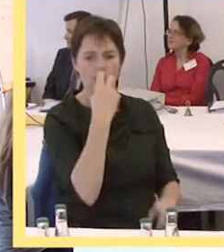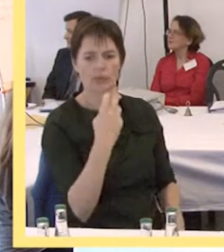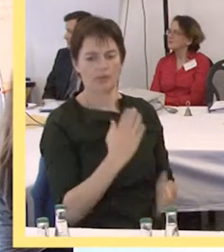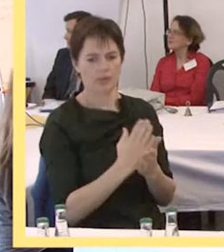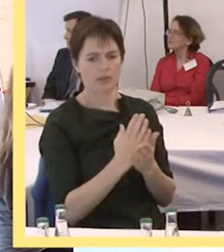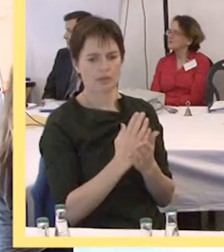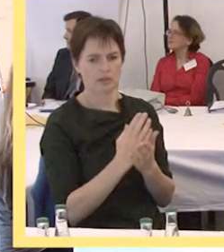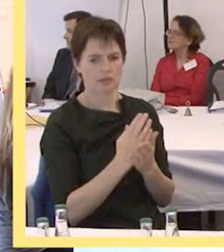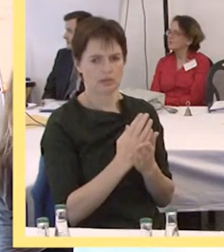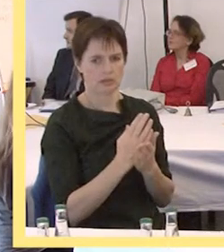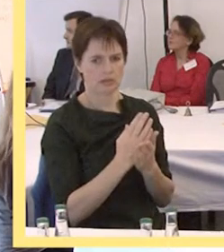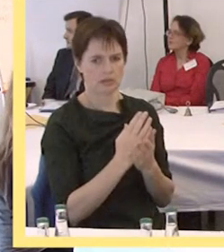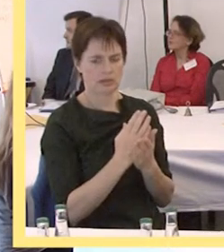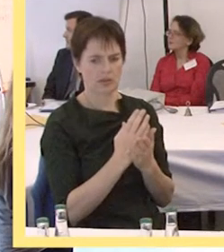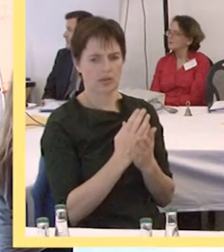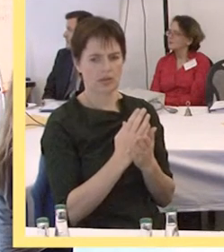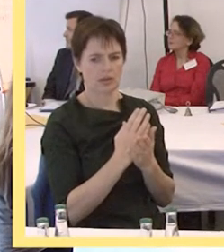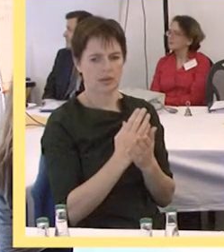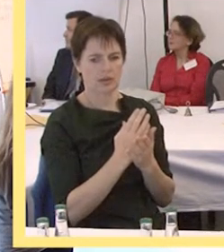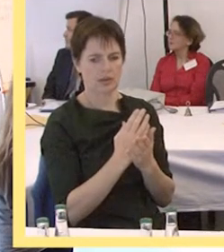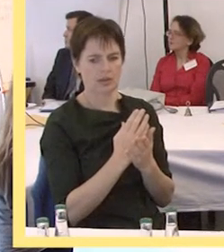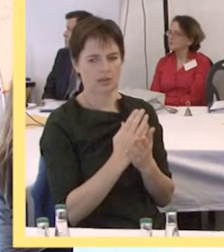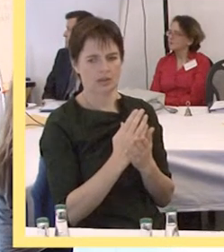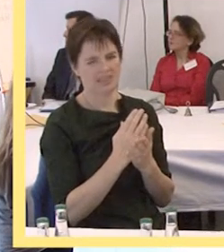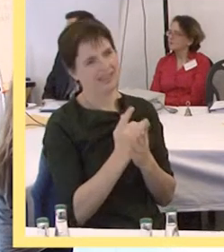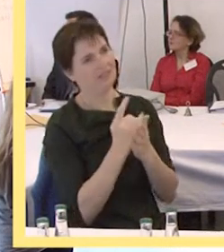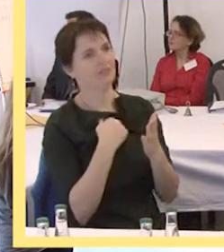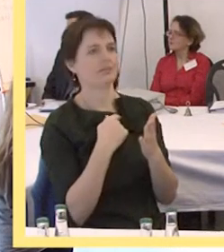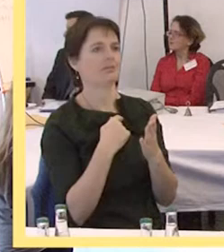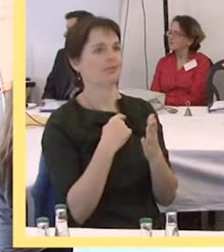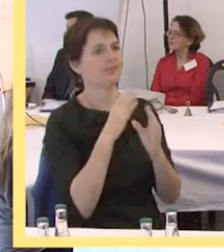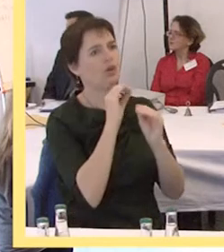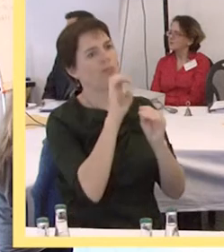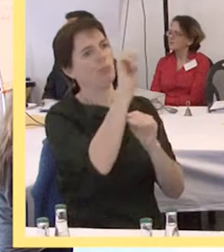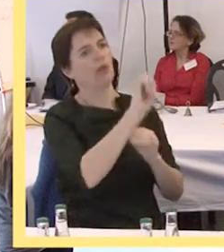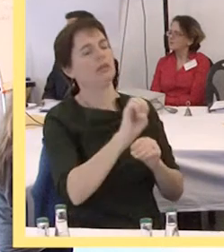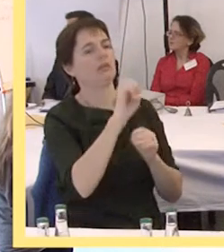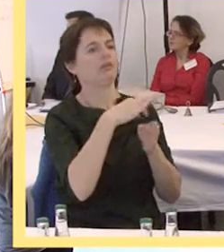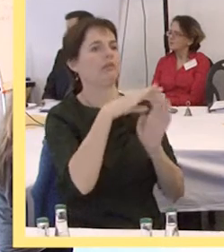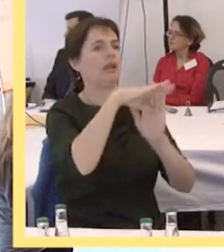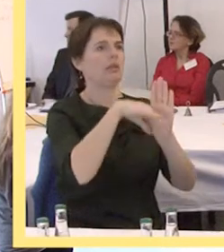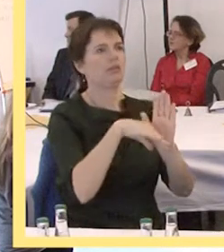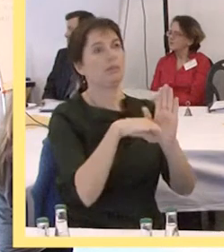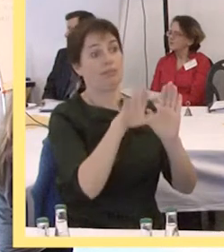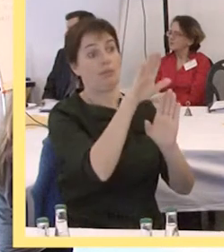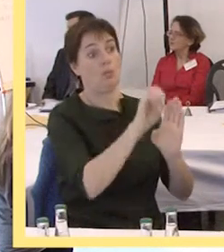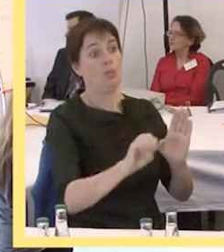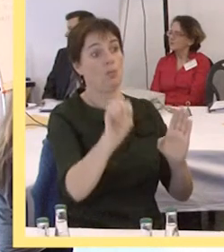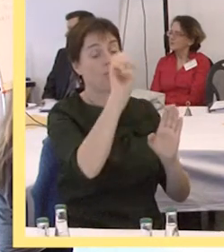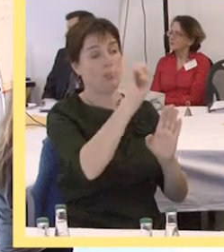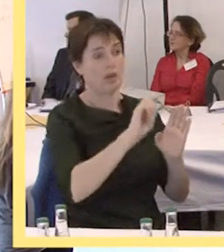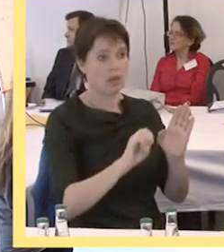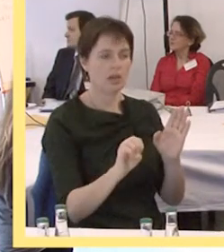I only refer now to the European guidelines and handbooks. We found that most European guidelines and handbooks refer